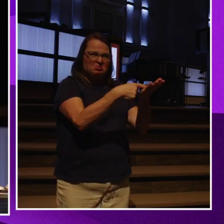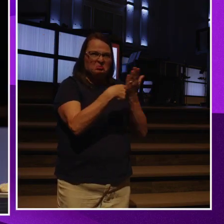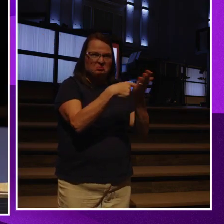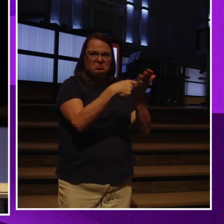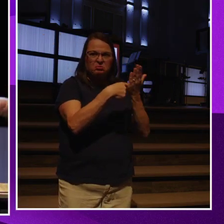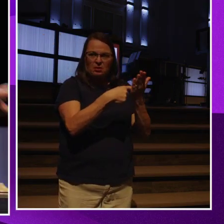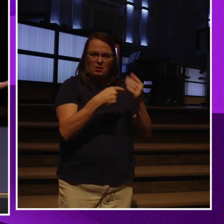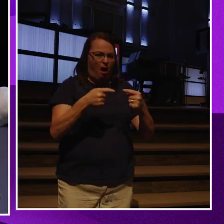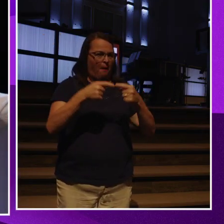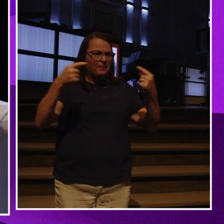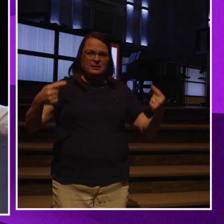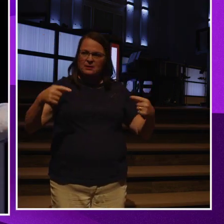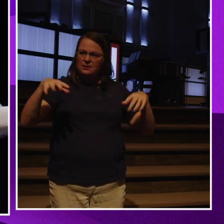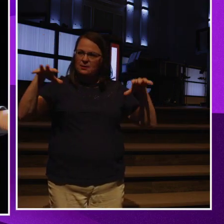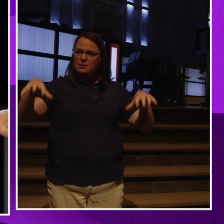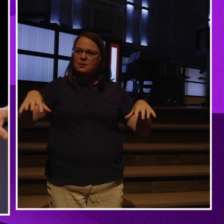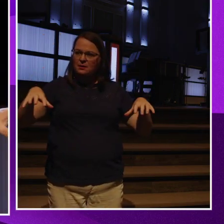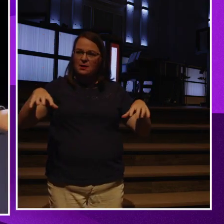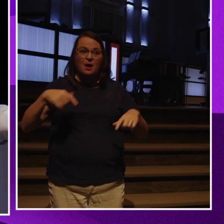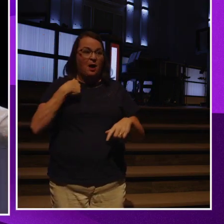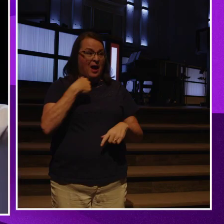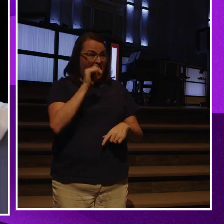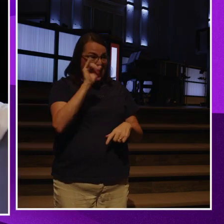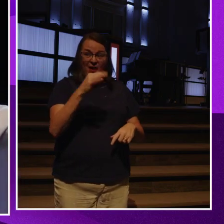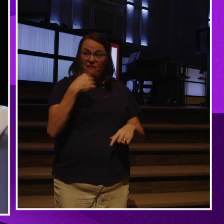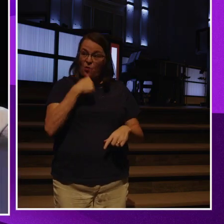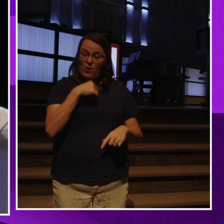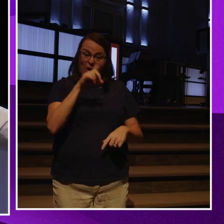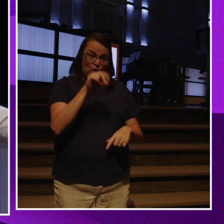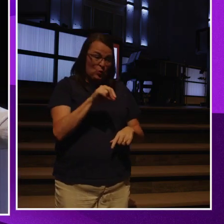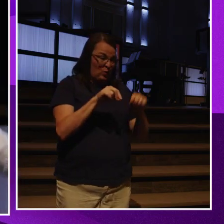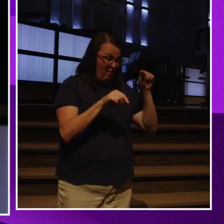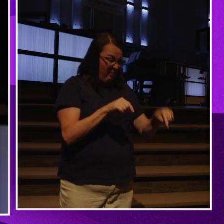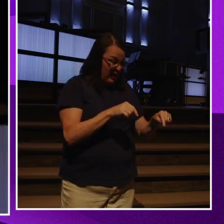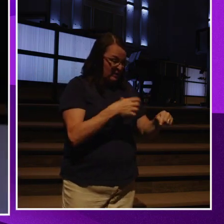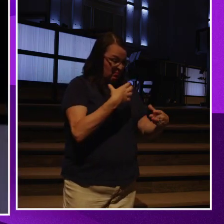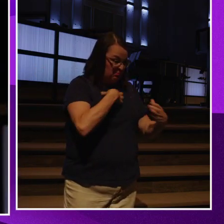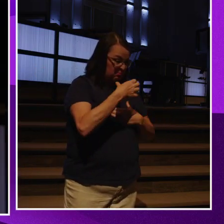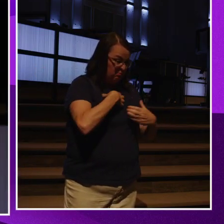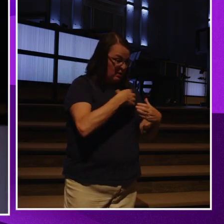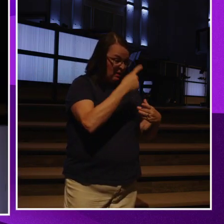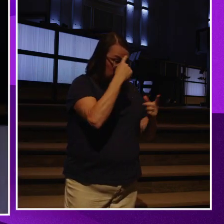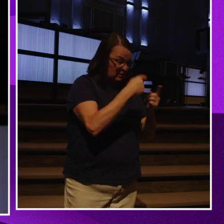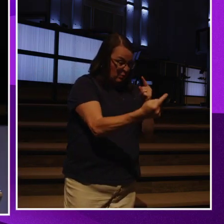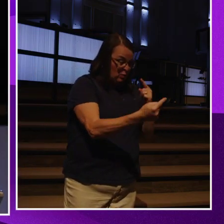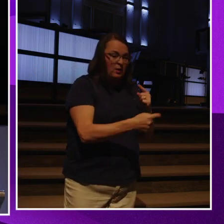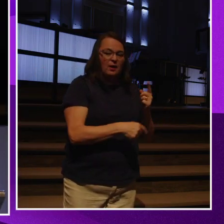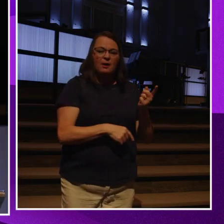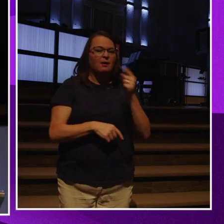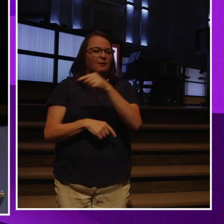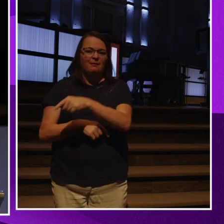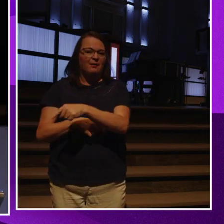So when we are complaining and disputing, we're not worshiping God in that. But we serve.